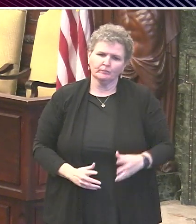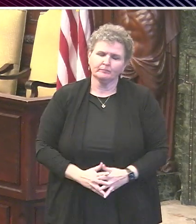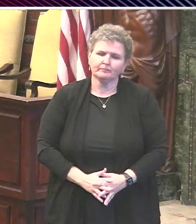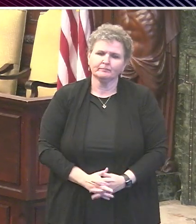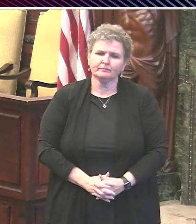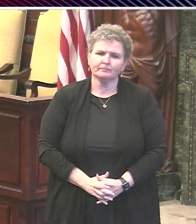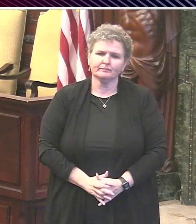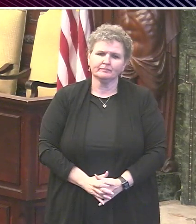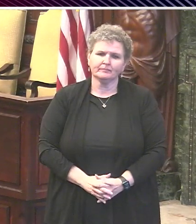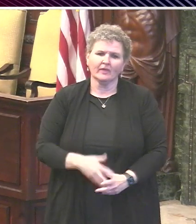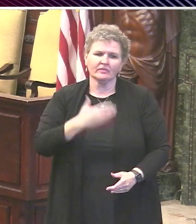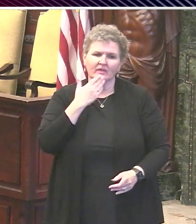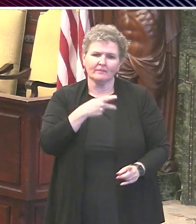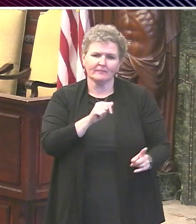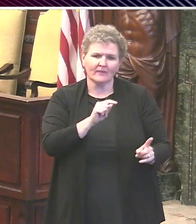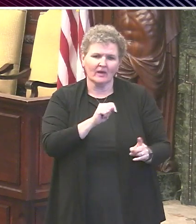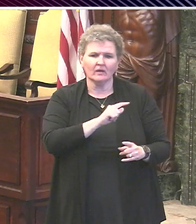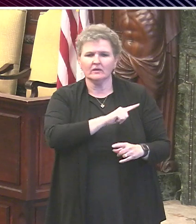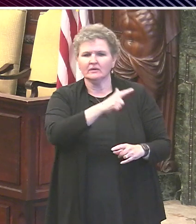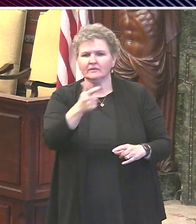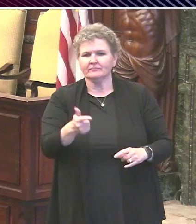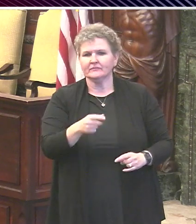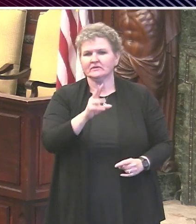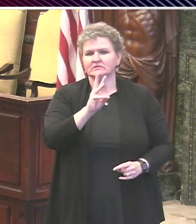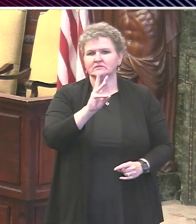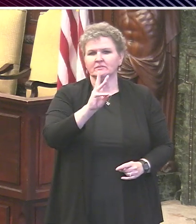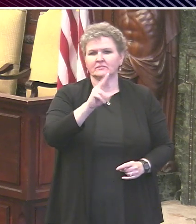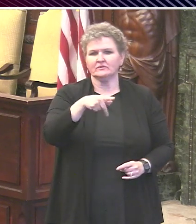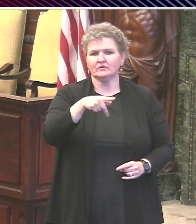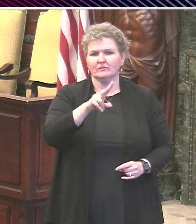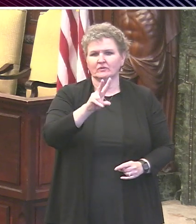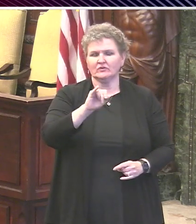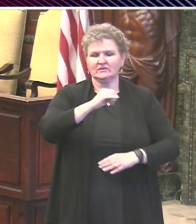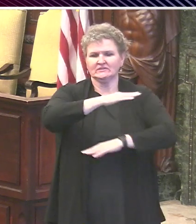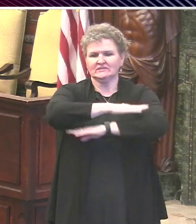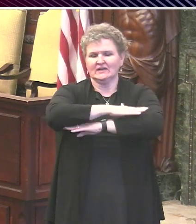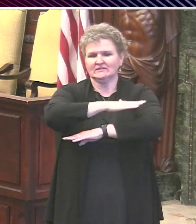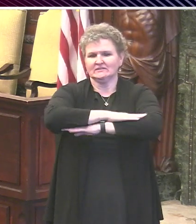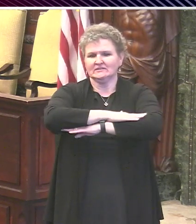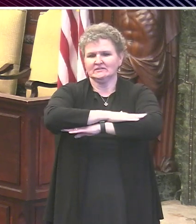Thanks, Pat. We're going to go to the WPVI desk. You